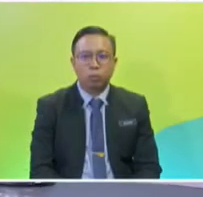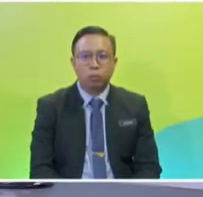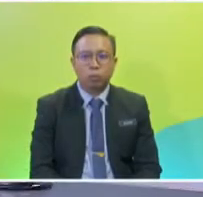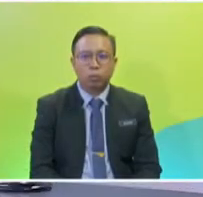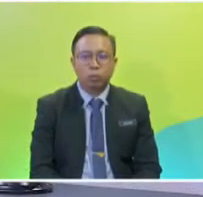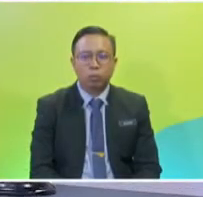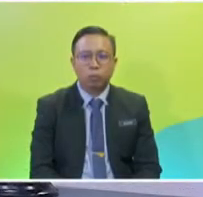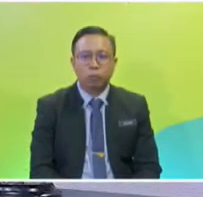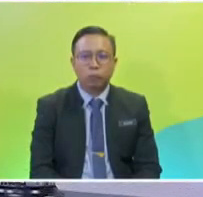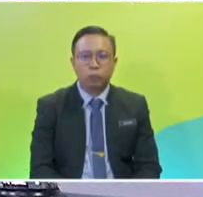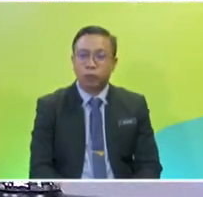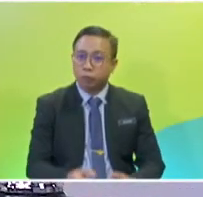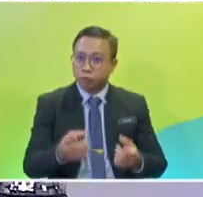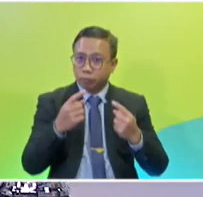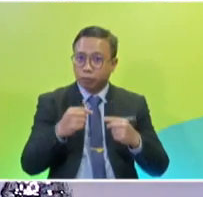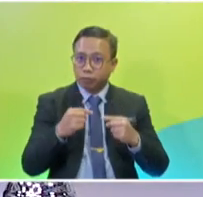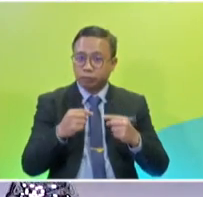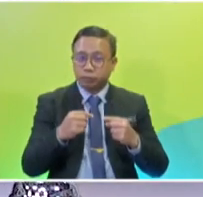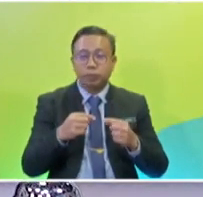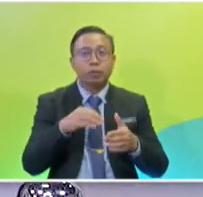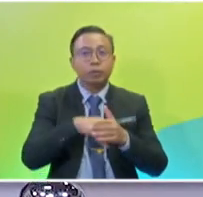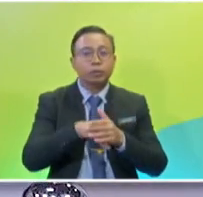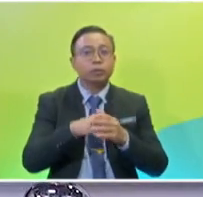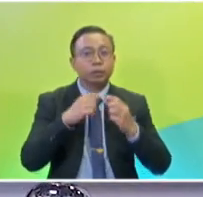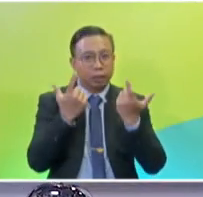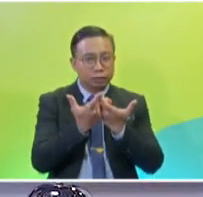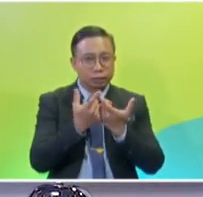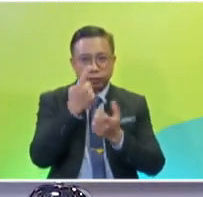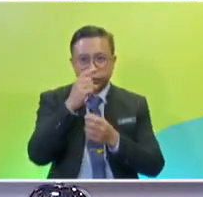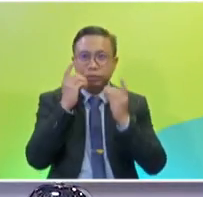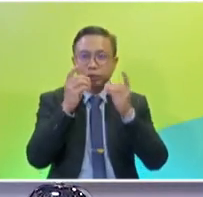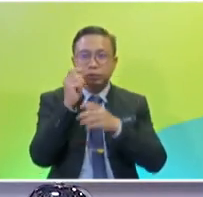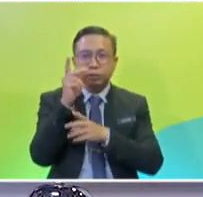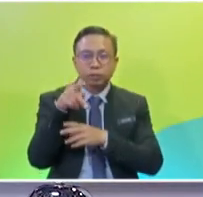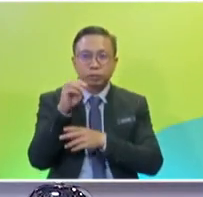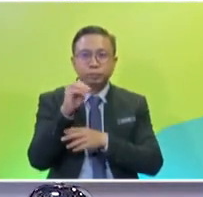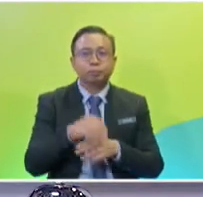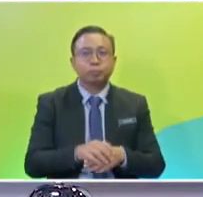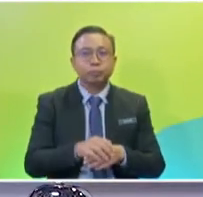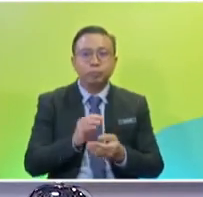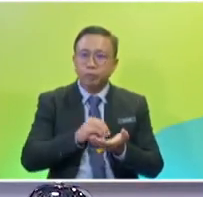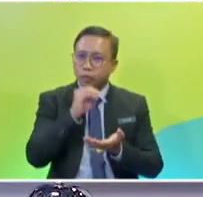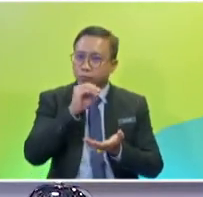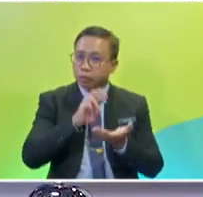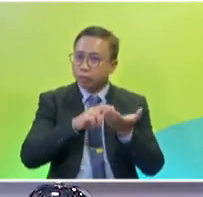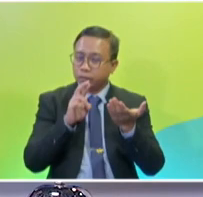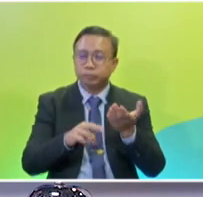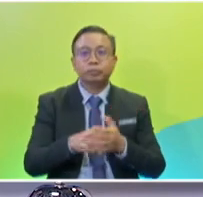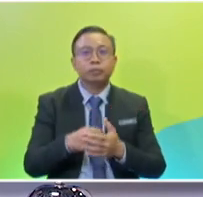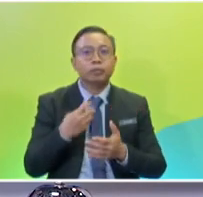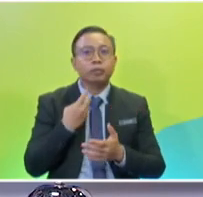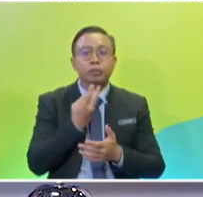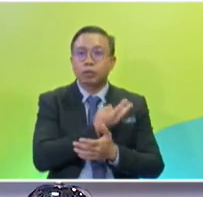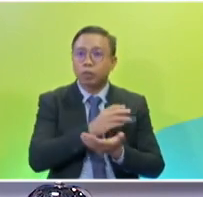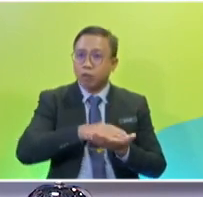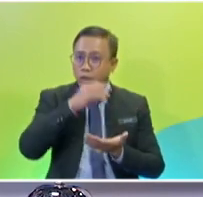The bell has rung and you heard it right. We're back in class for Didik TV KPM. Our slot is Menengah Rendah. Now, we've